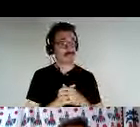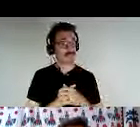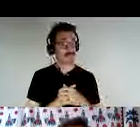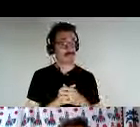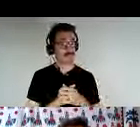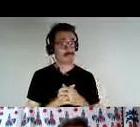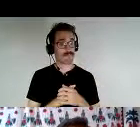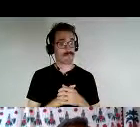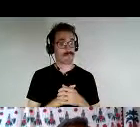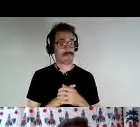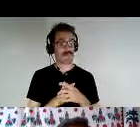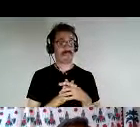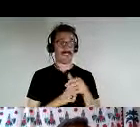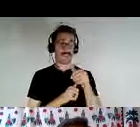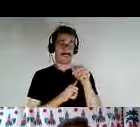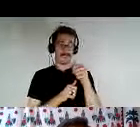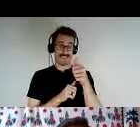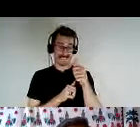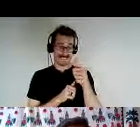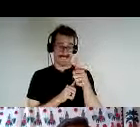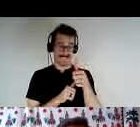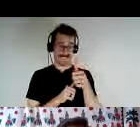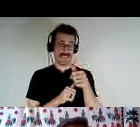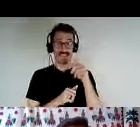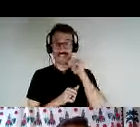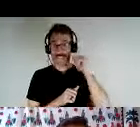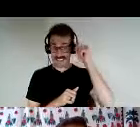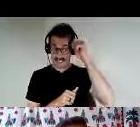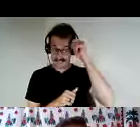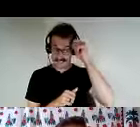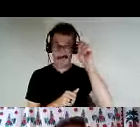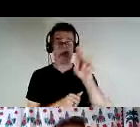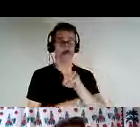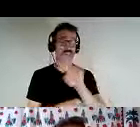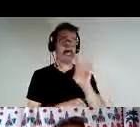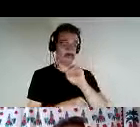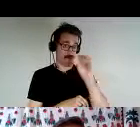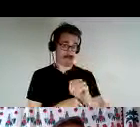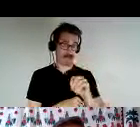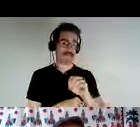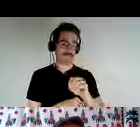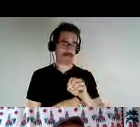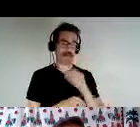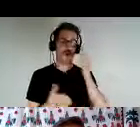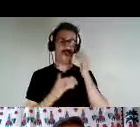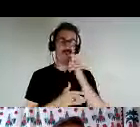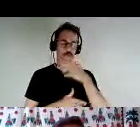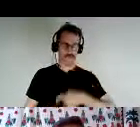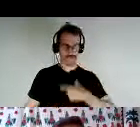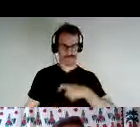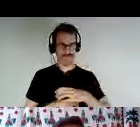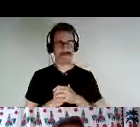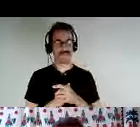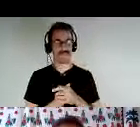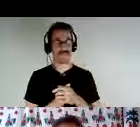People who became aware of their true gender identity in their teens, 28%. And then 14%